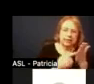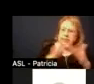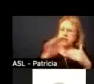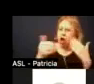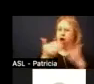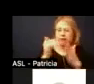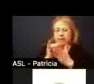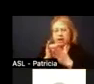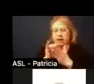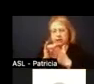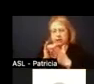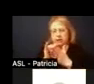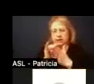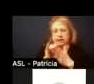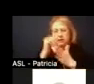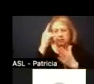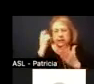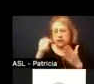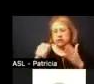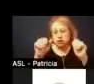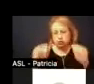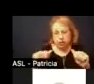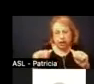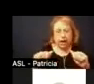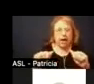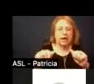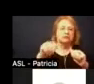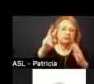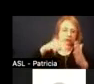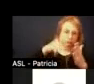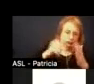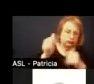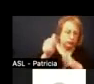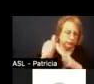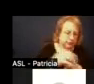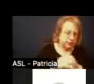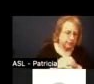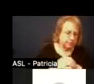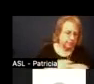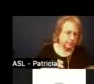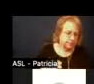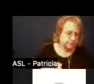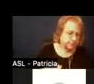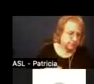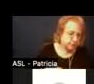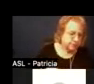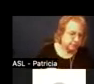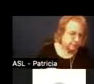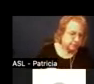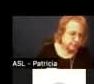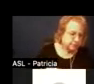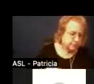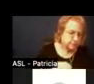um primarily you know it's available for you to to review as i am speaking uh but to